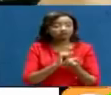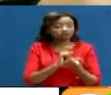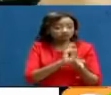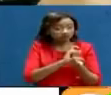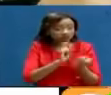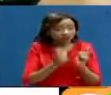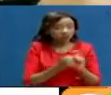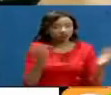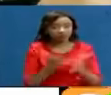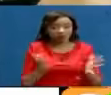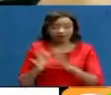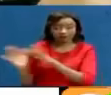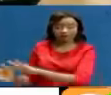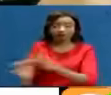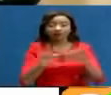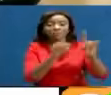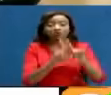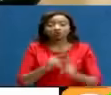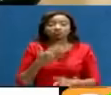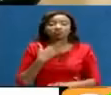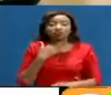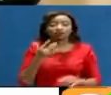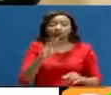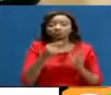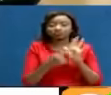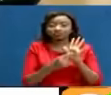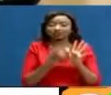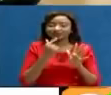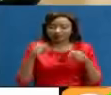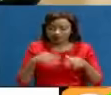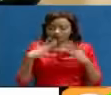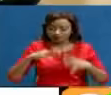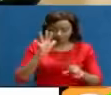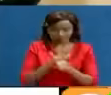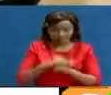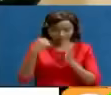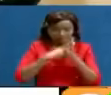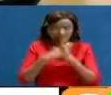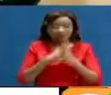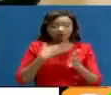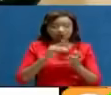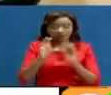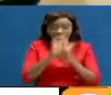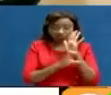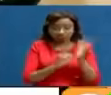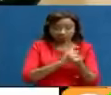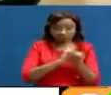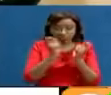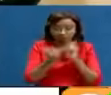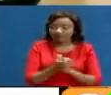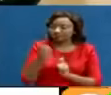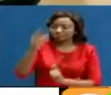on this whole issue of the push as we speak right now to amend the Constitution. Yeah. What is your view on